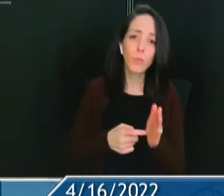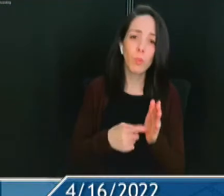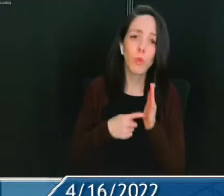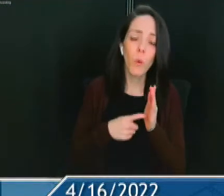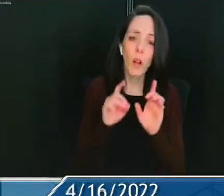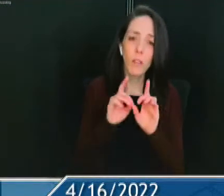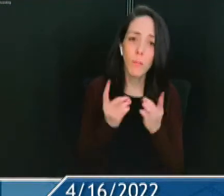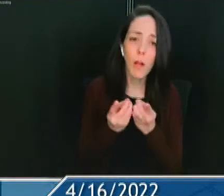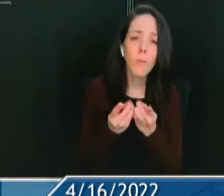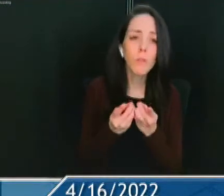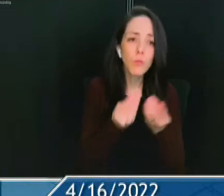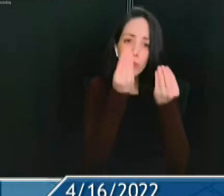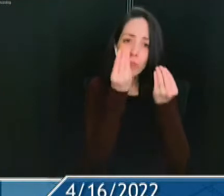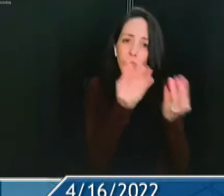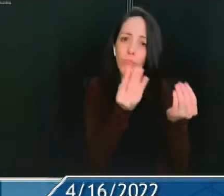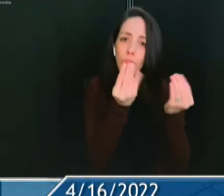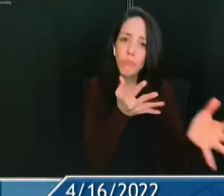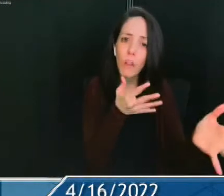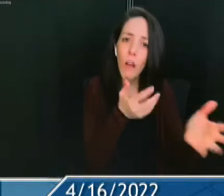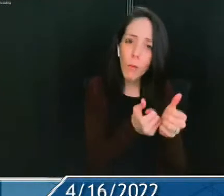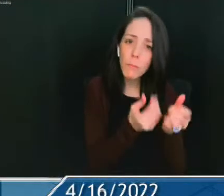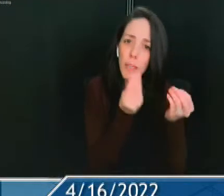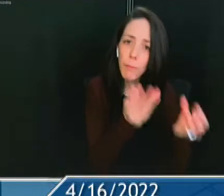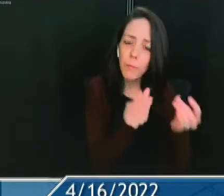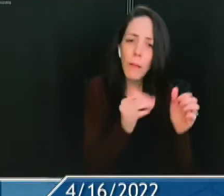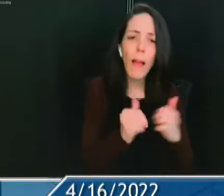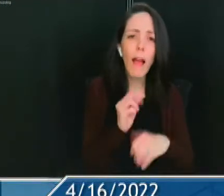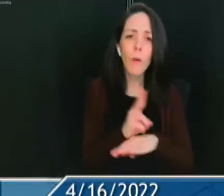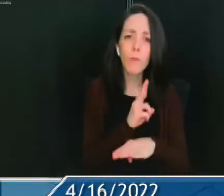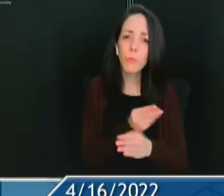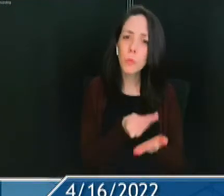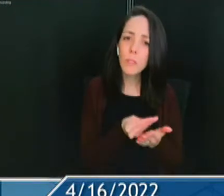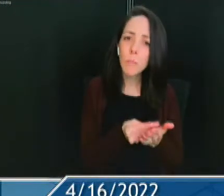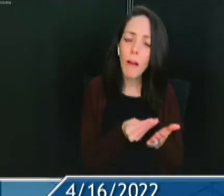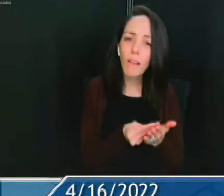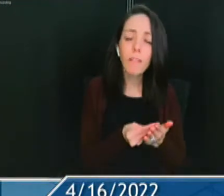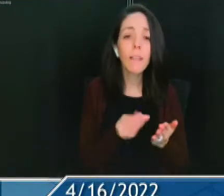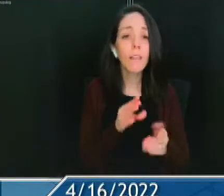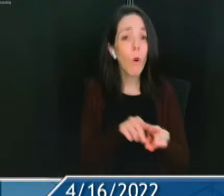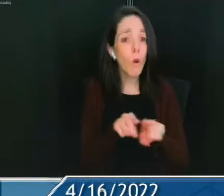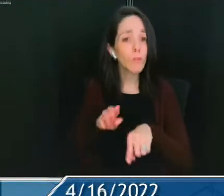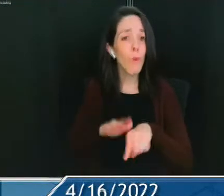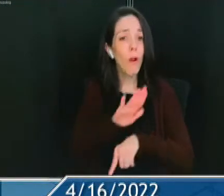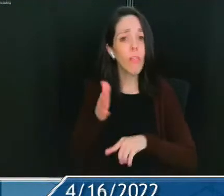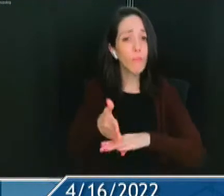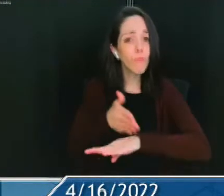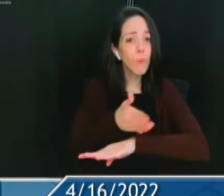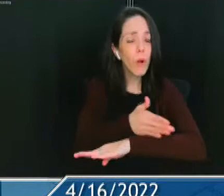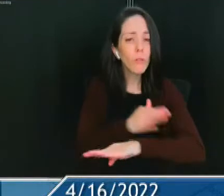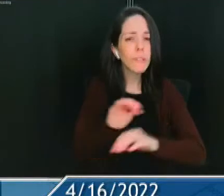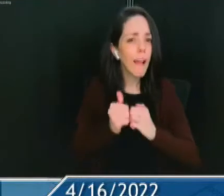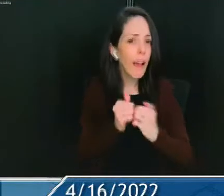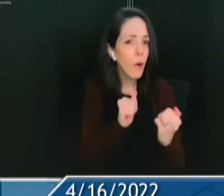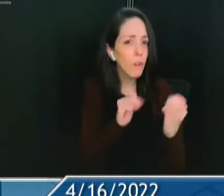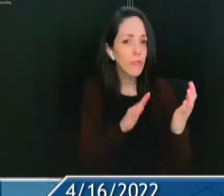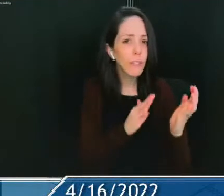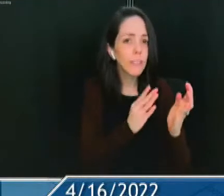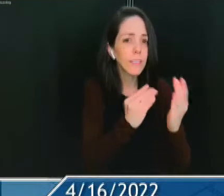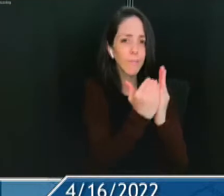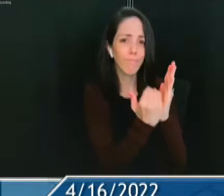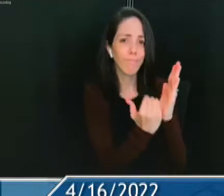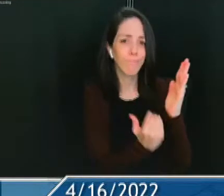periodic updates on its use of such funds and on its progress in reducing the backlog. And now I